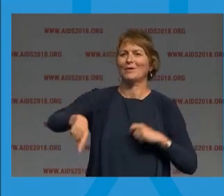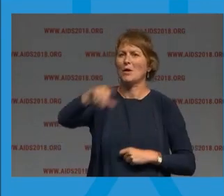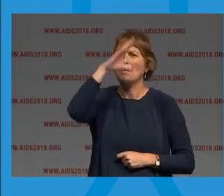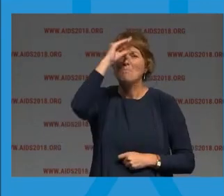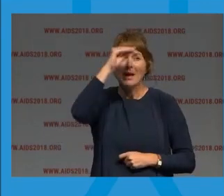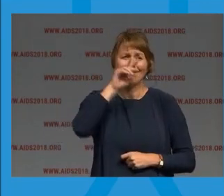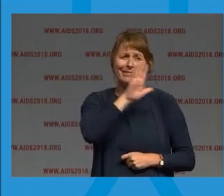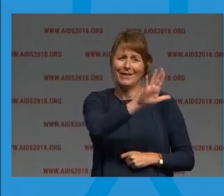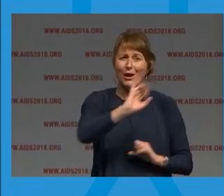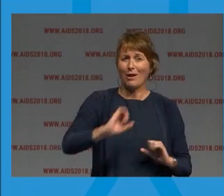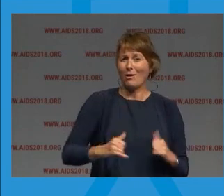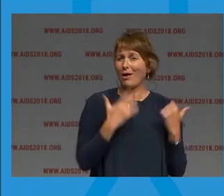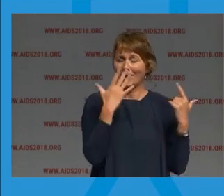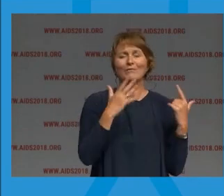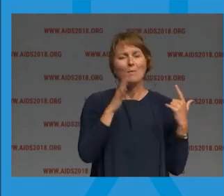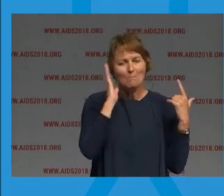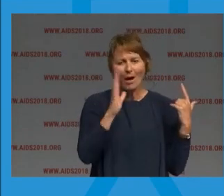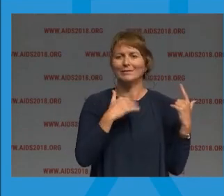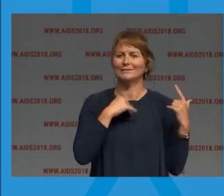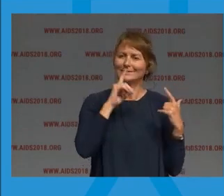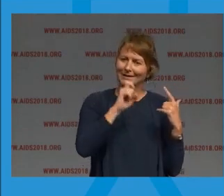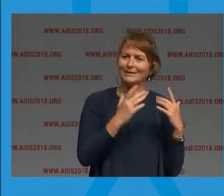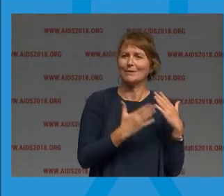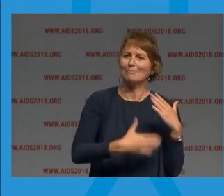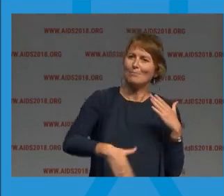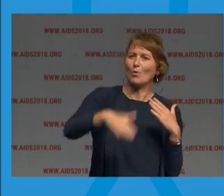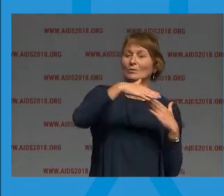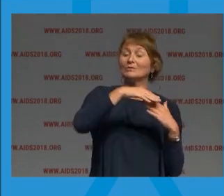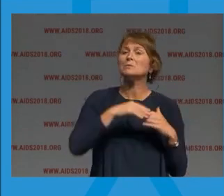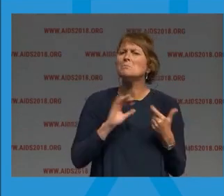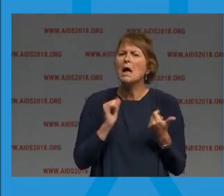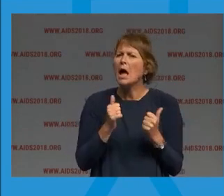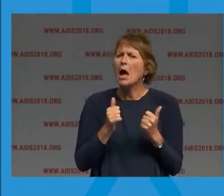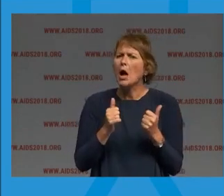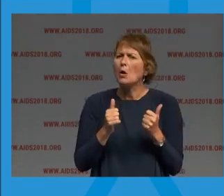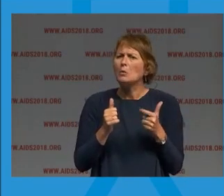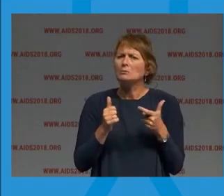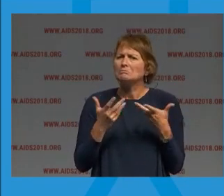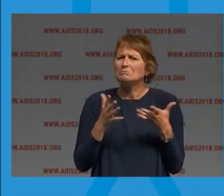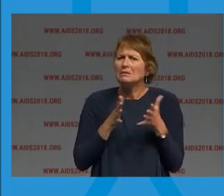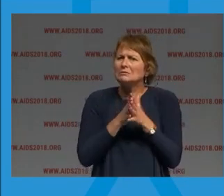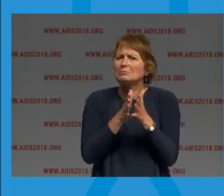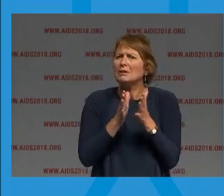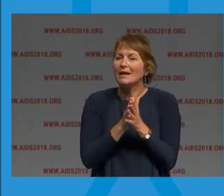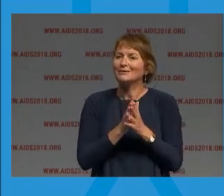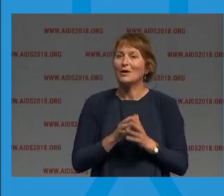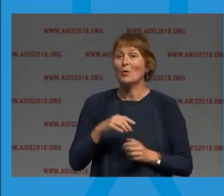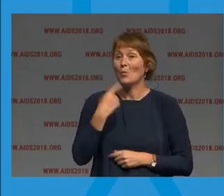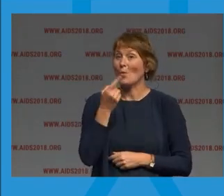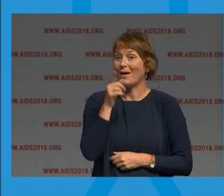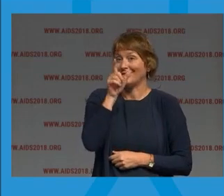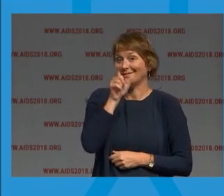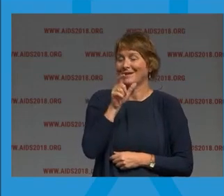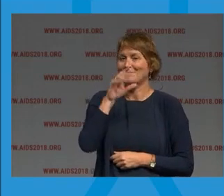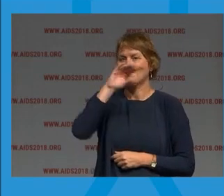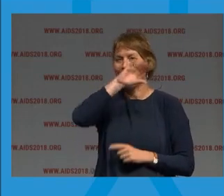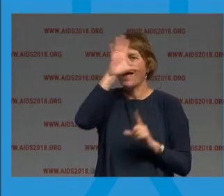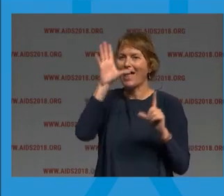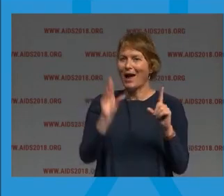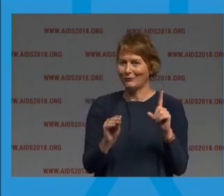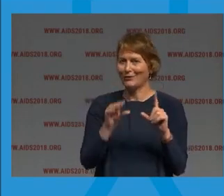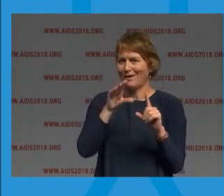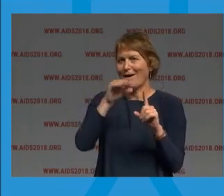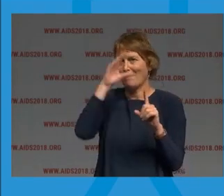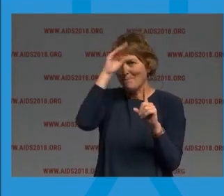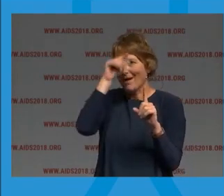it most. To tell you more about how we plan to do that, I'd like to ask one of Africa's finest sons, Ndaba Mandela,